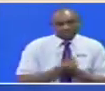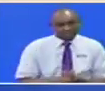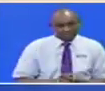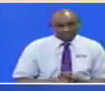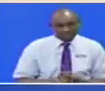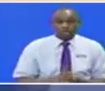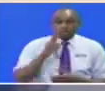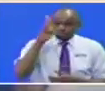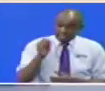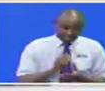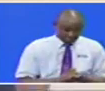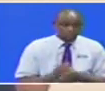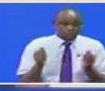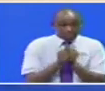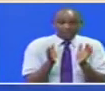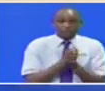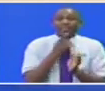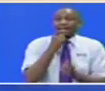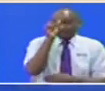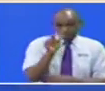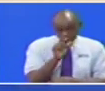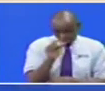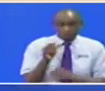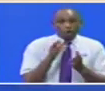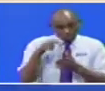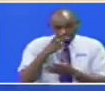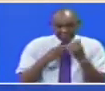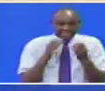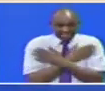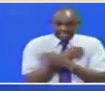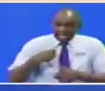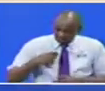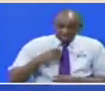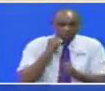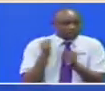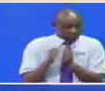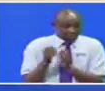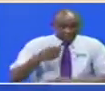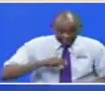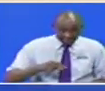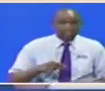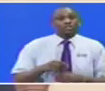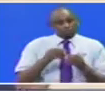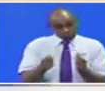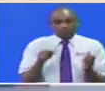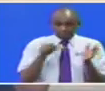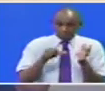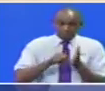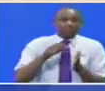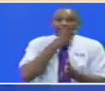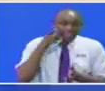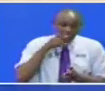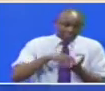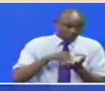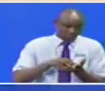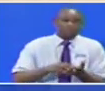The UN, together with the Red Cross and other partners, are working hand in hand to respond to the drought situation, and we